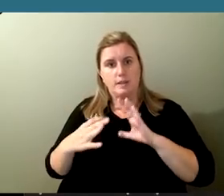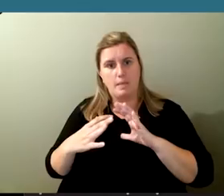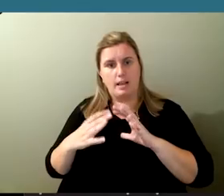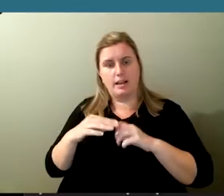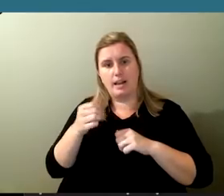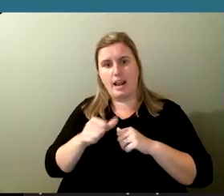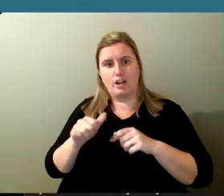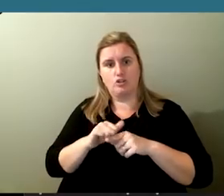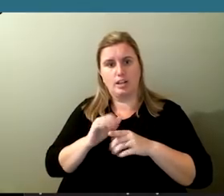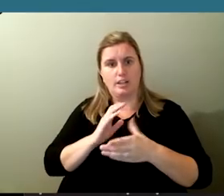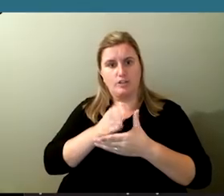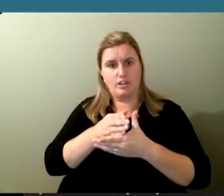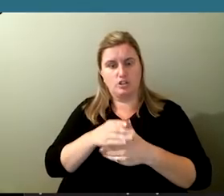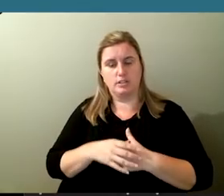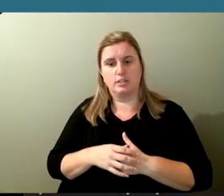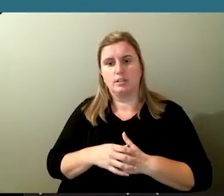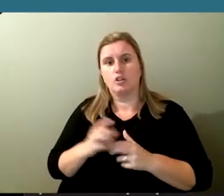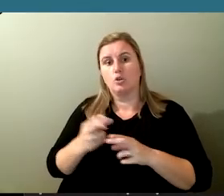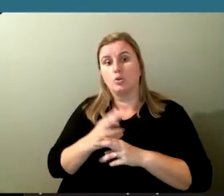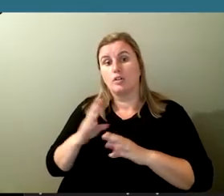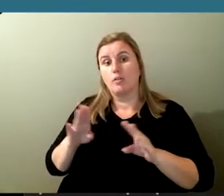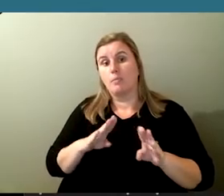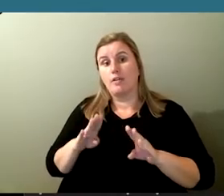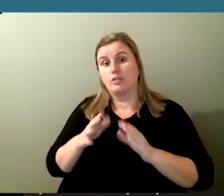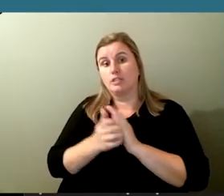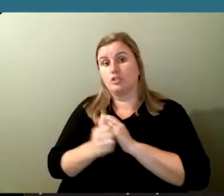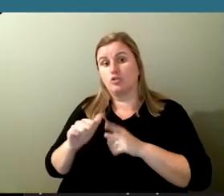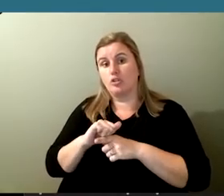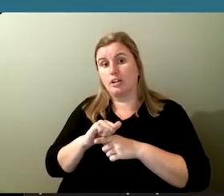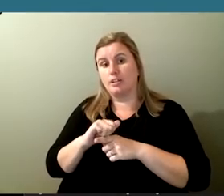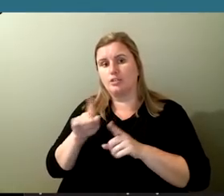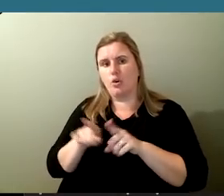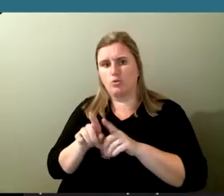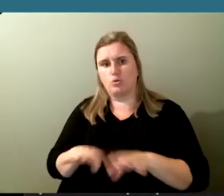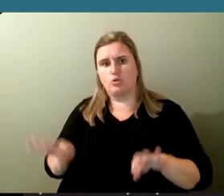training intervention. The use of behavioral skills training is also critical.